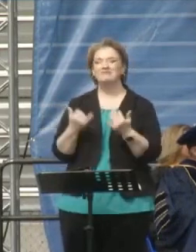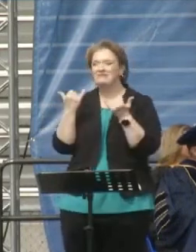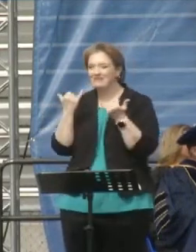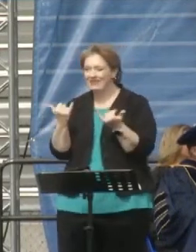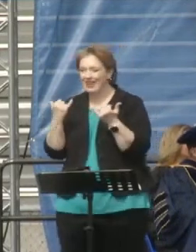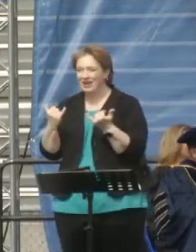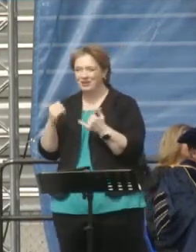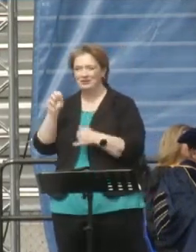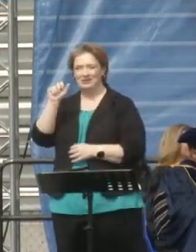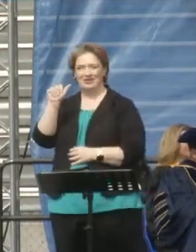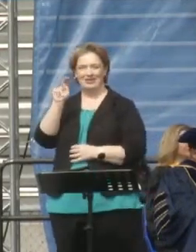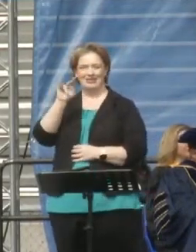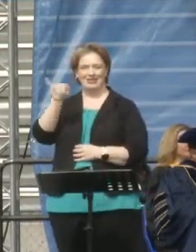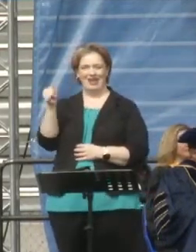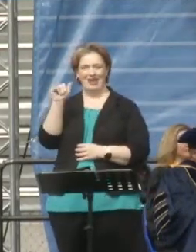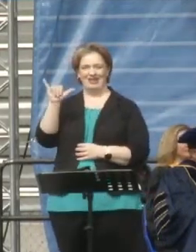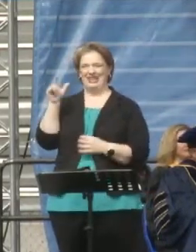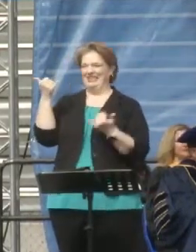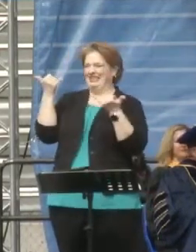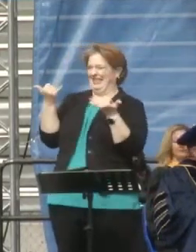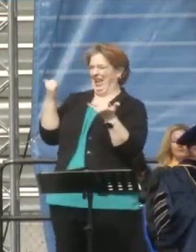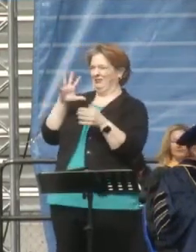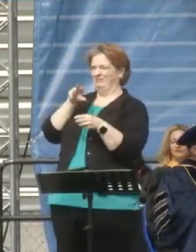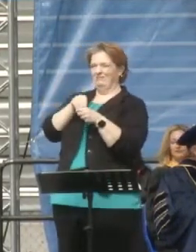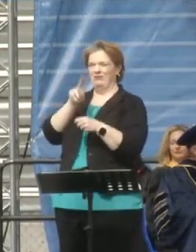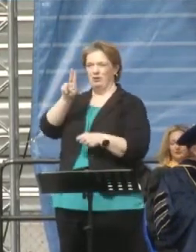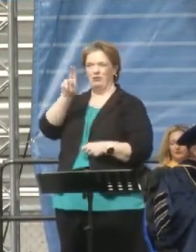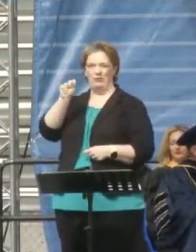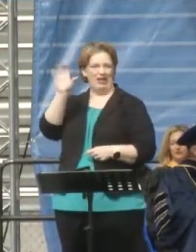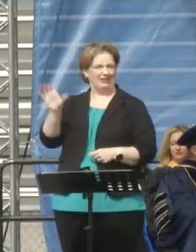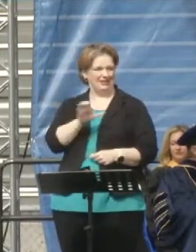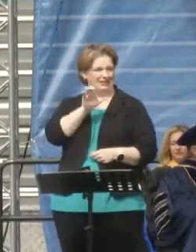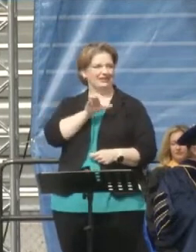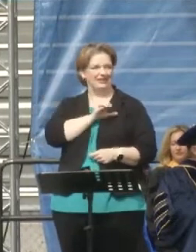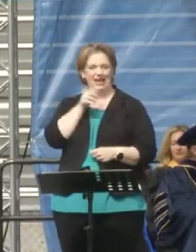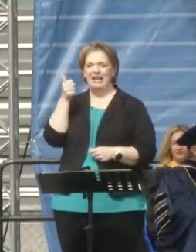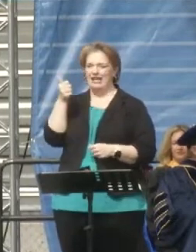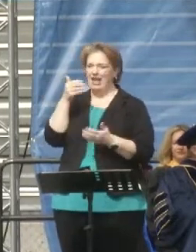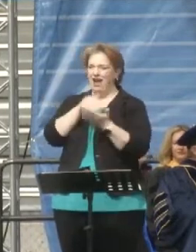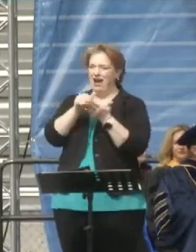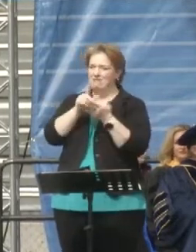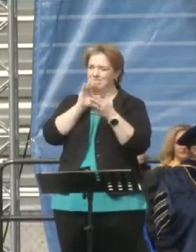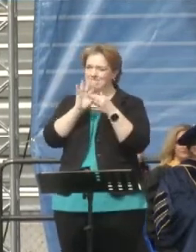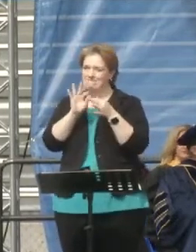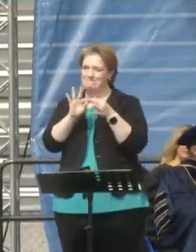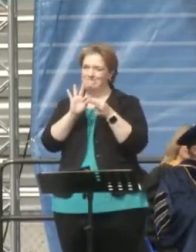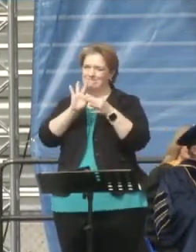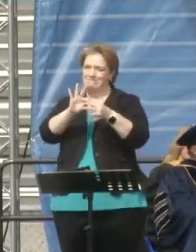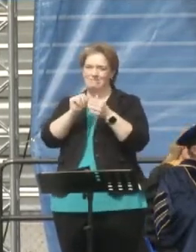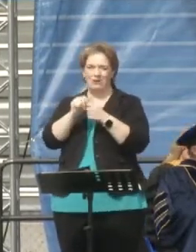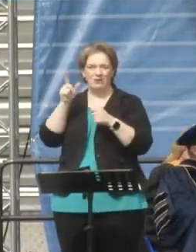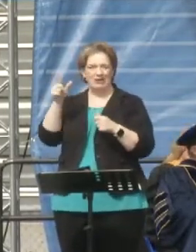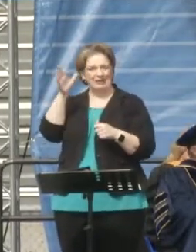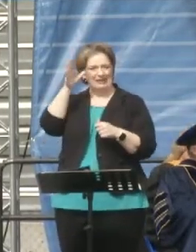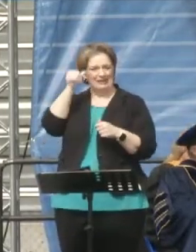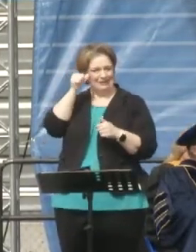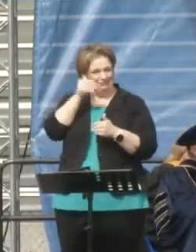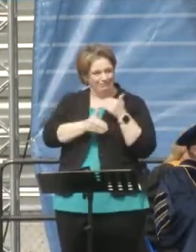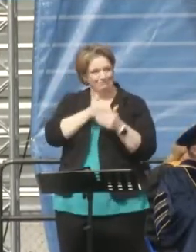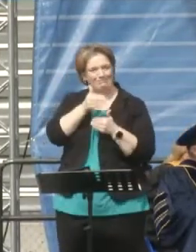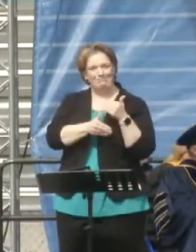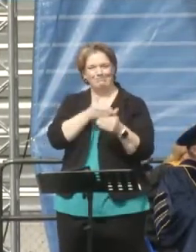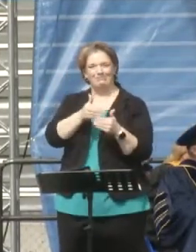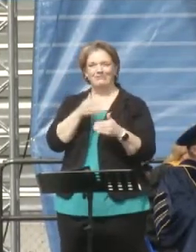this as a lesson in the power of tenacity. Upon reaching the U.S., Sanjay attended